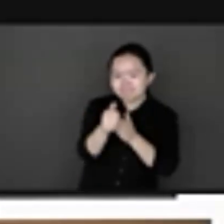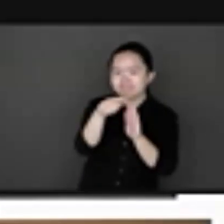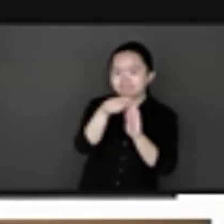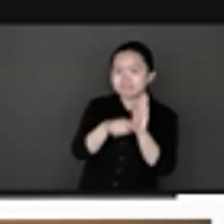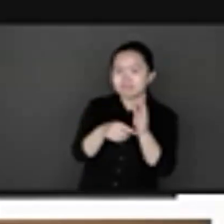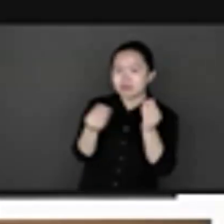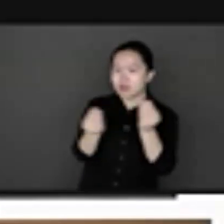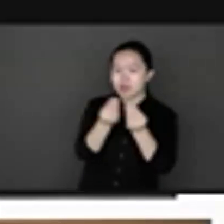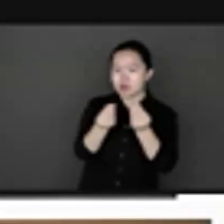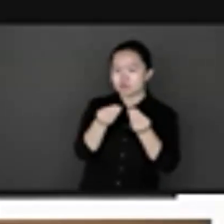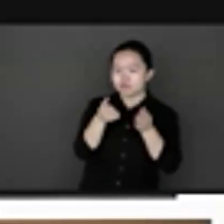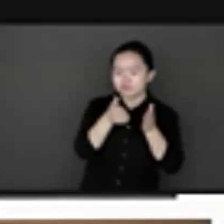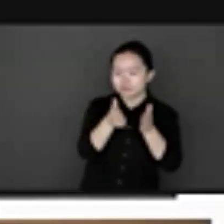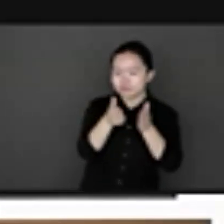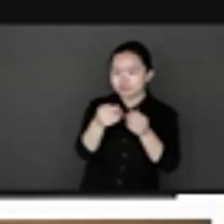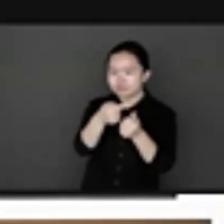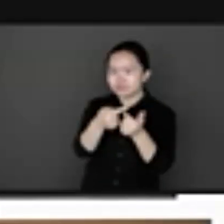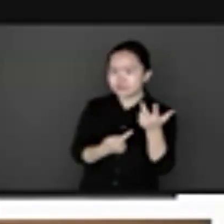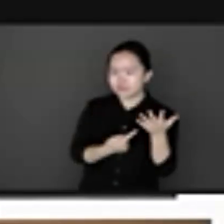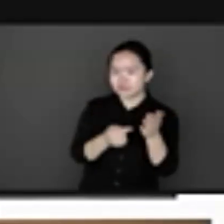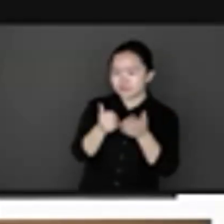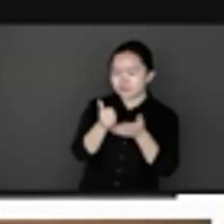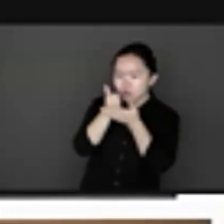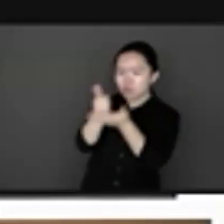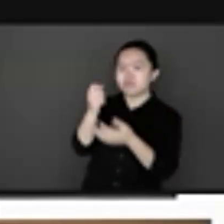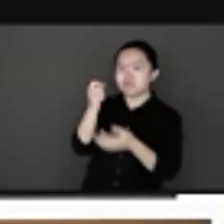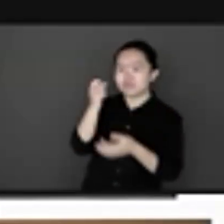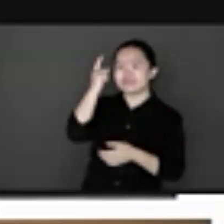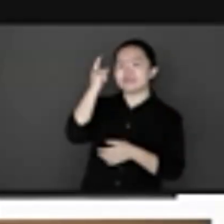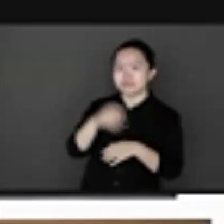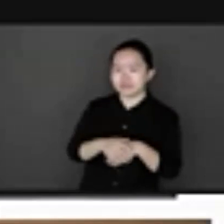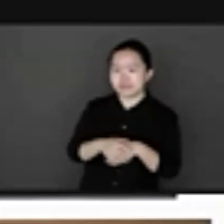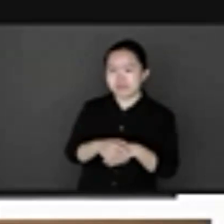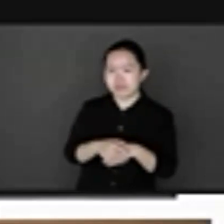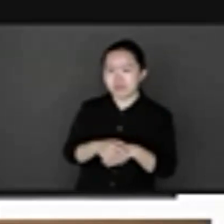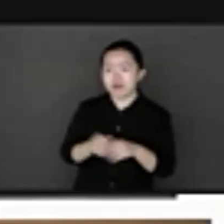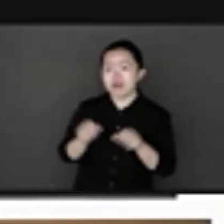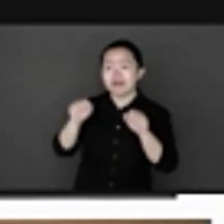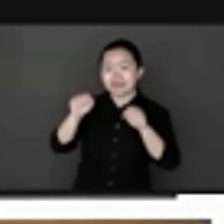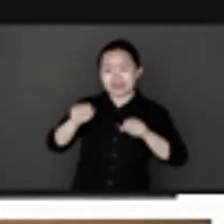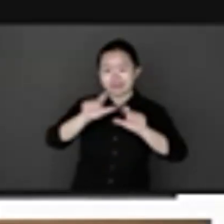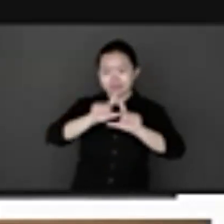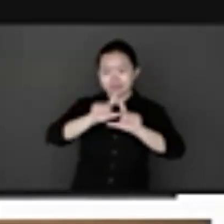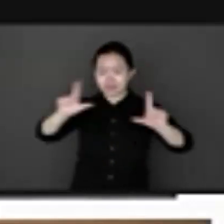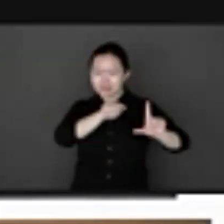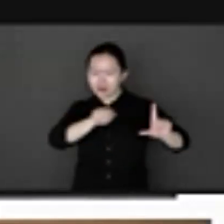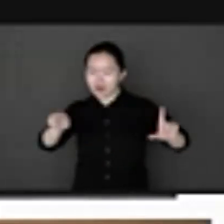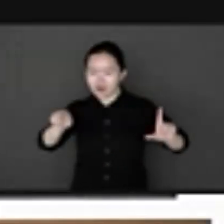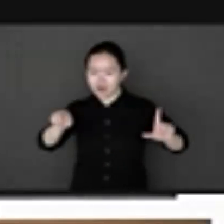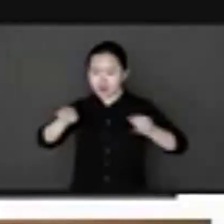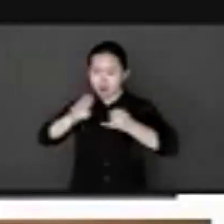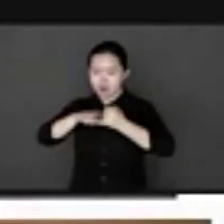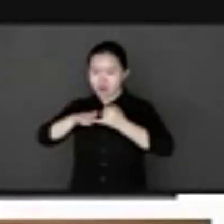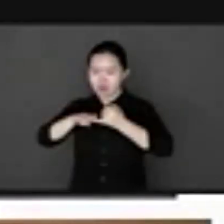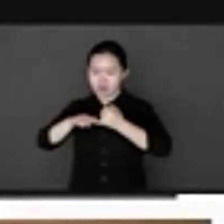get more options. I know that there's some other requirements that all controls should be on the same level, which may